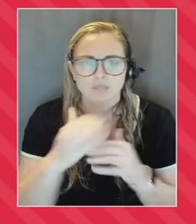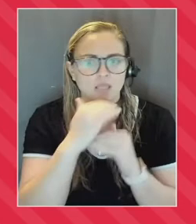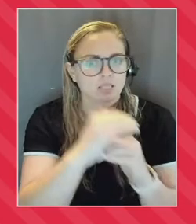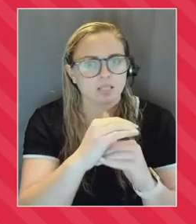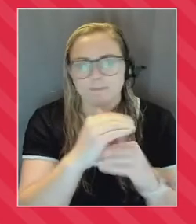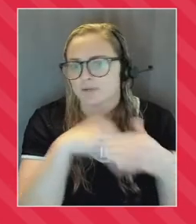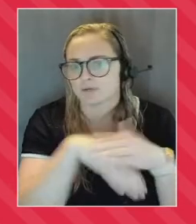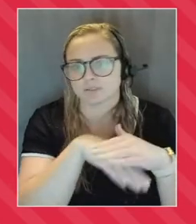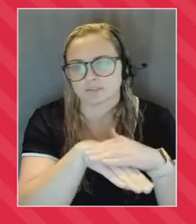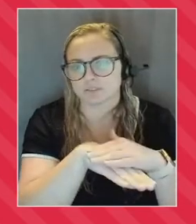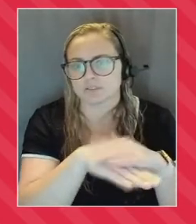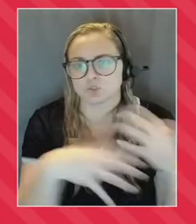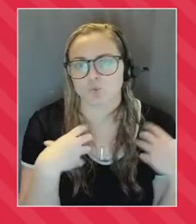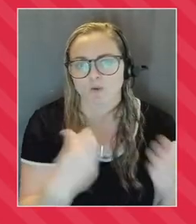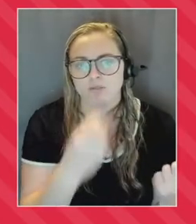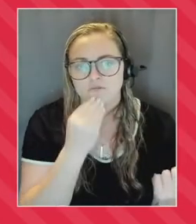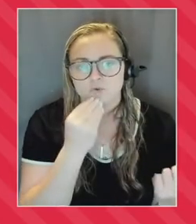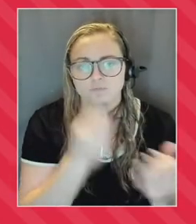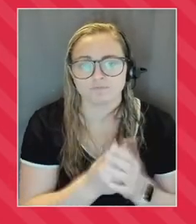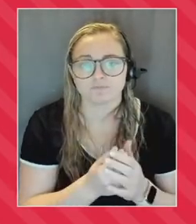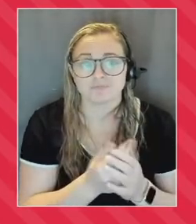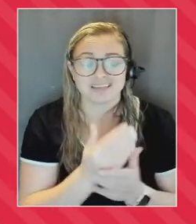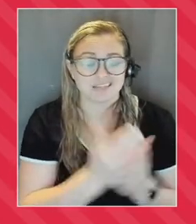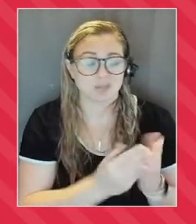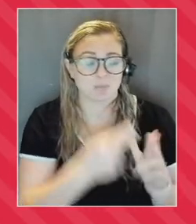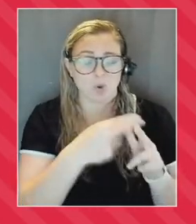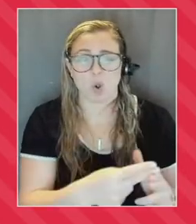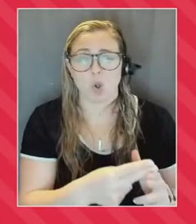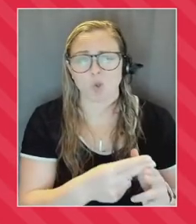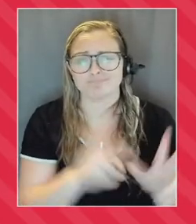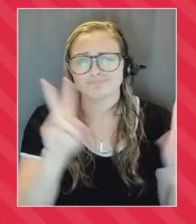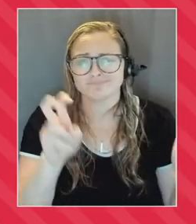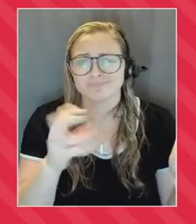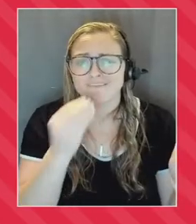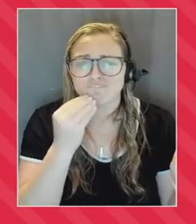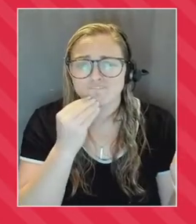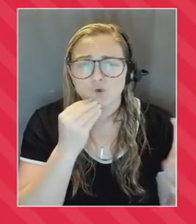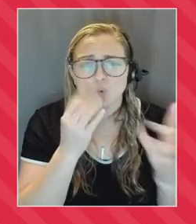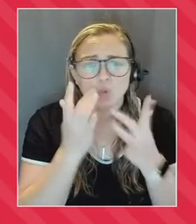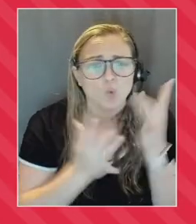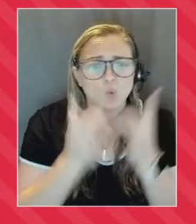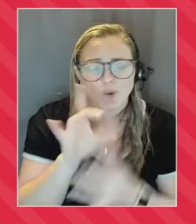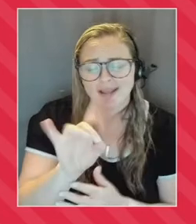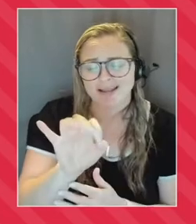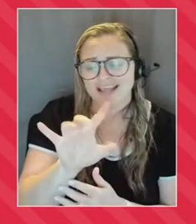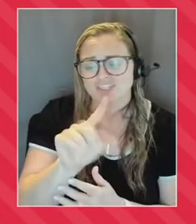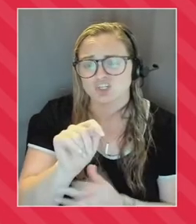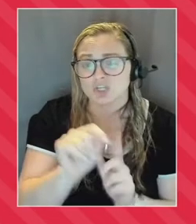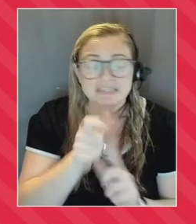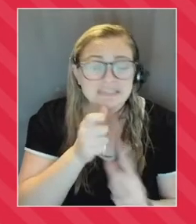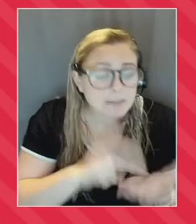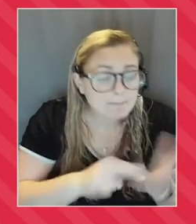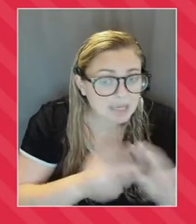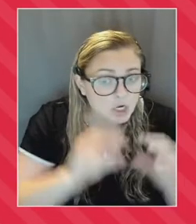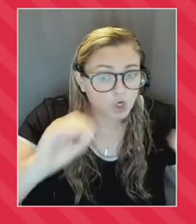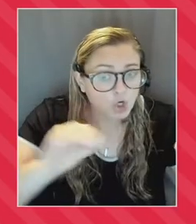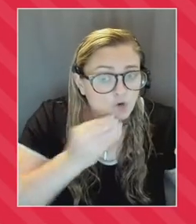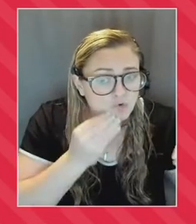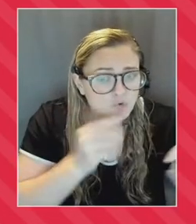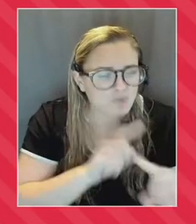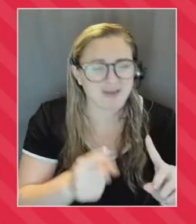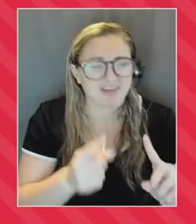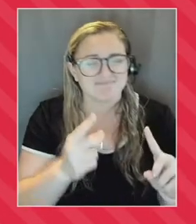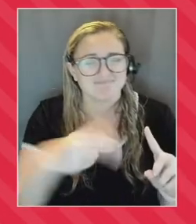nutritious foods. Some neighborhoods, they call them food deserts. That doesn't mean you don't have any food, but the quality of food might not be the highest. There's plenty of places to get